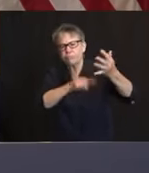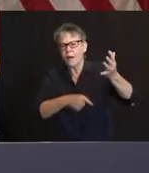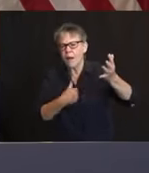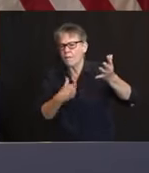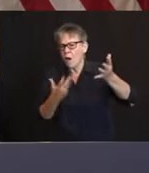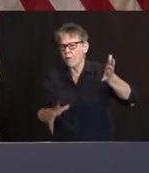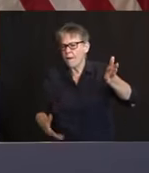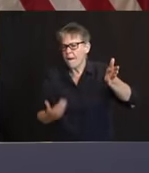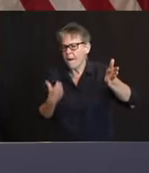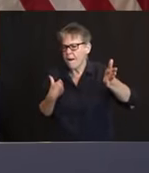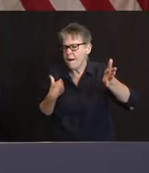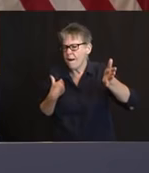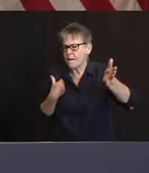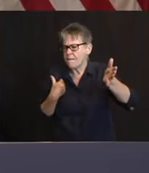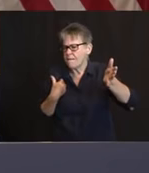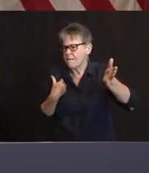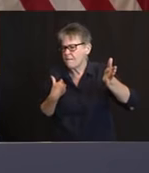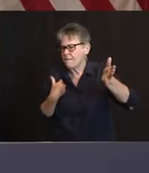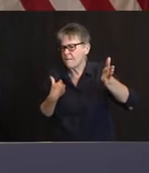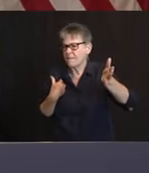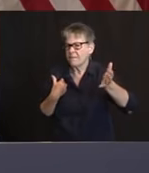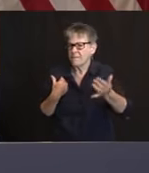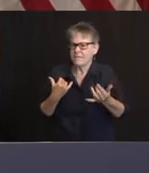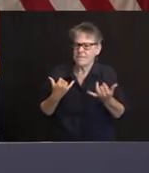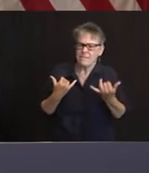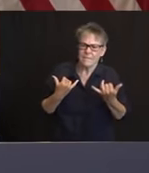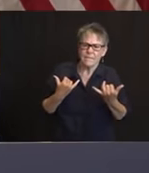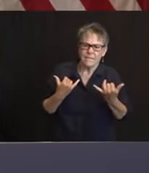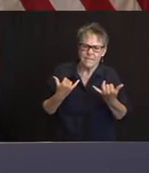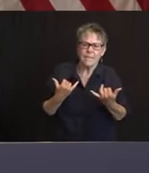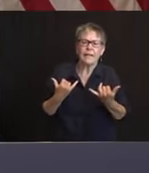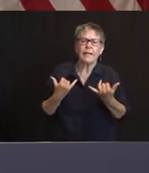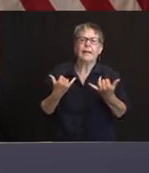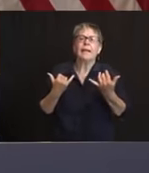really just include the name now, Elise. And